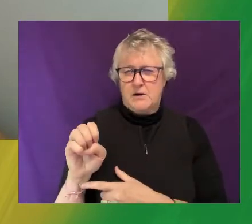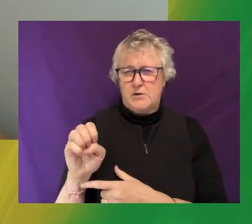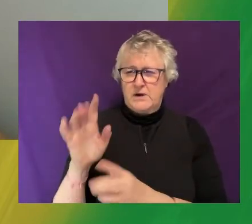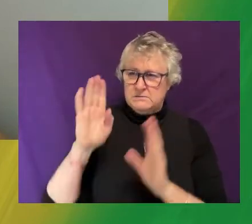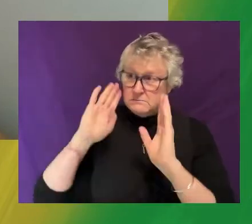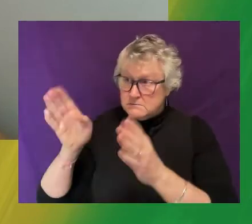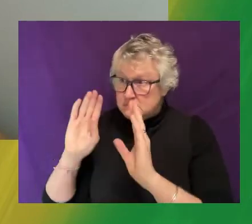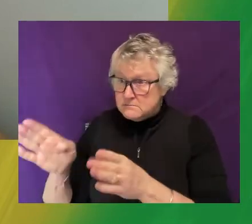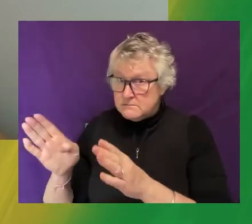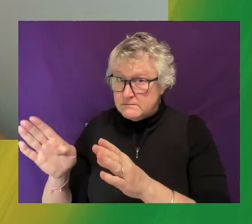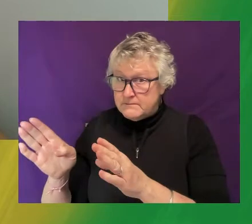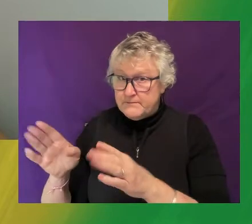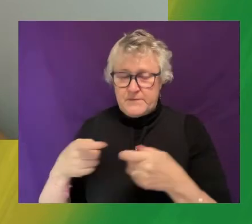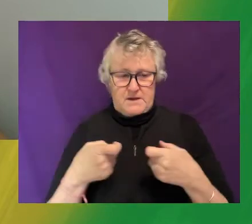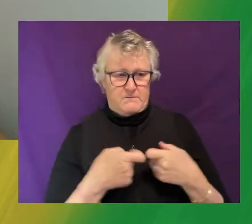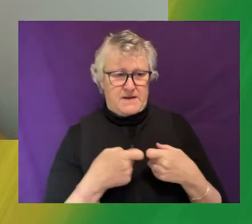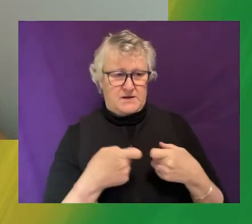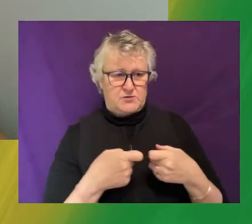Battery low.